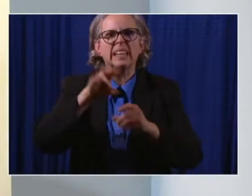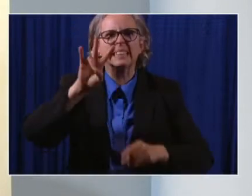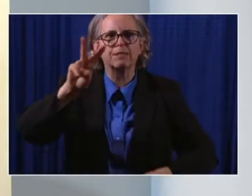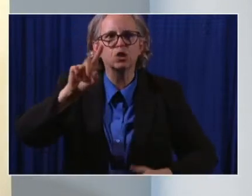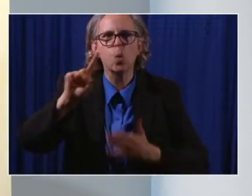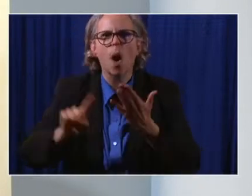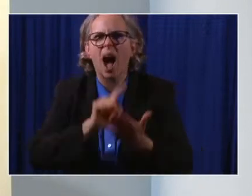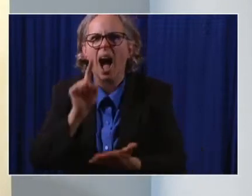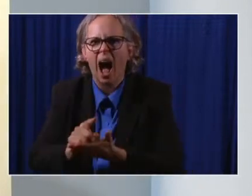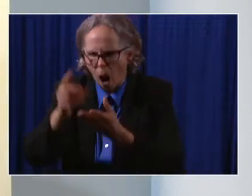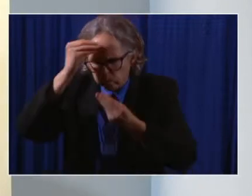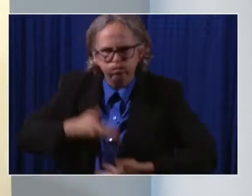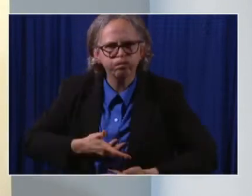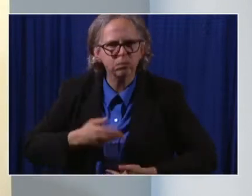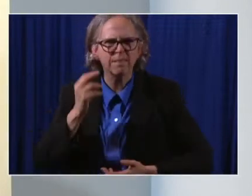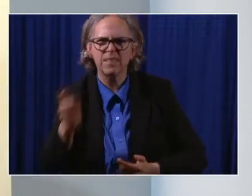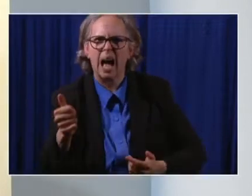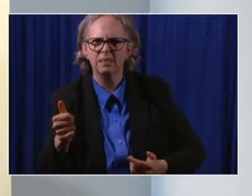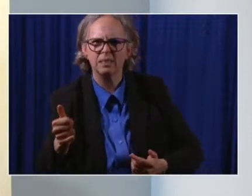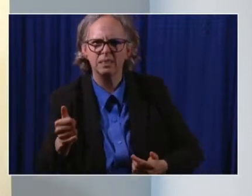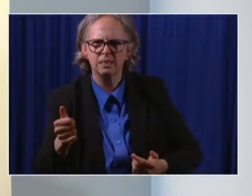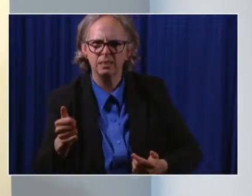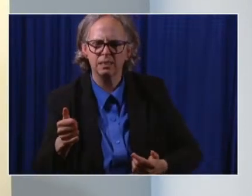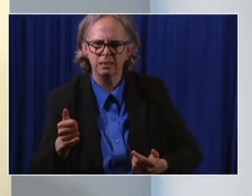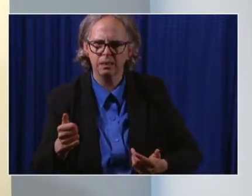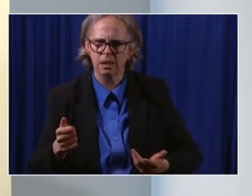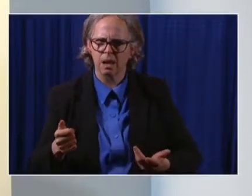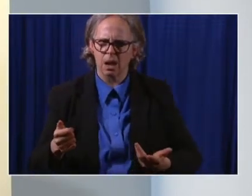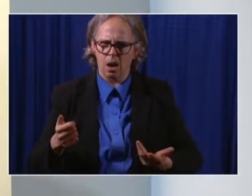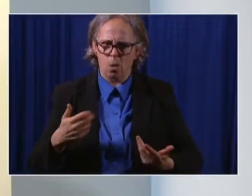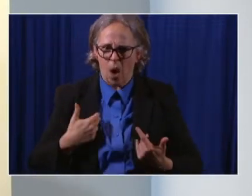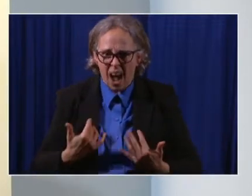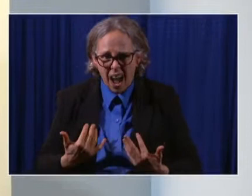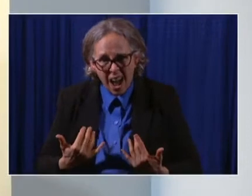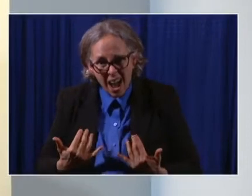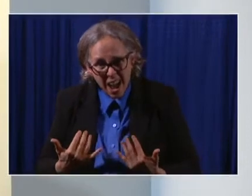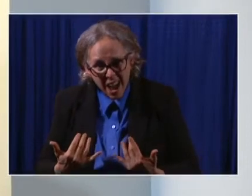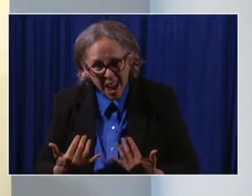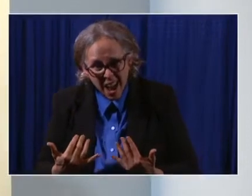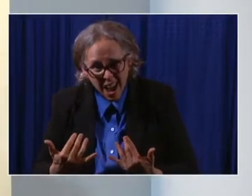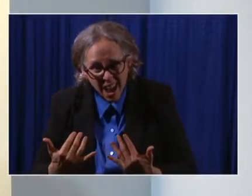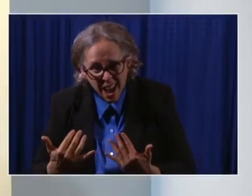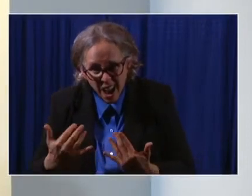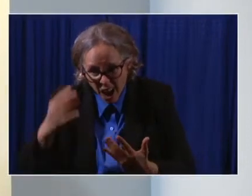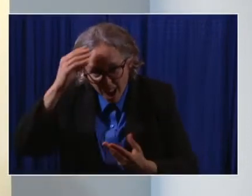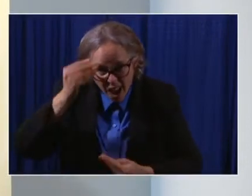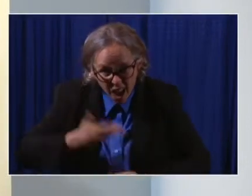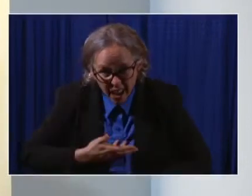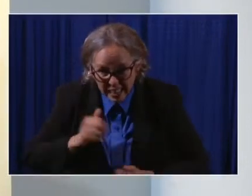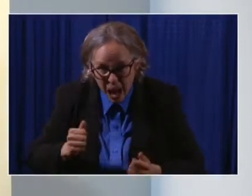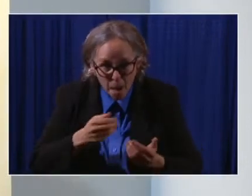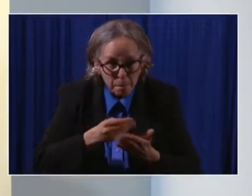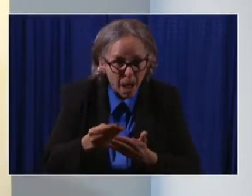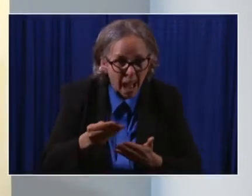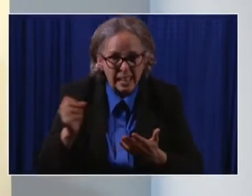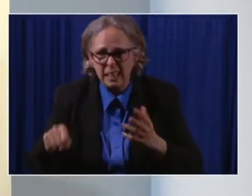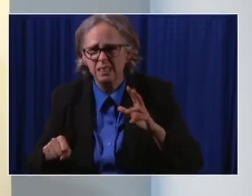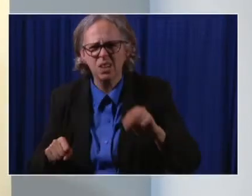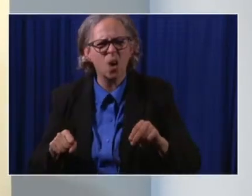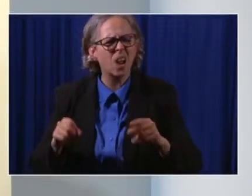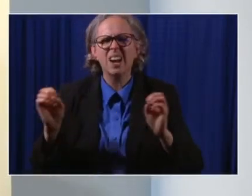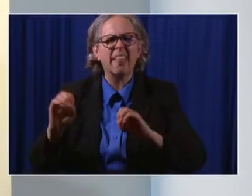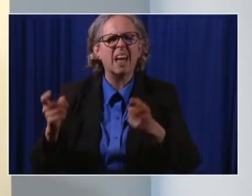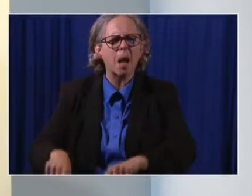no indication about whether or not the person is lawfully allowed to own a gun or not. And then weeks,